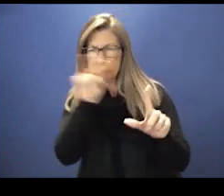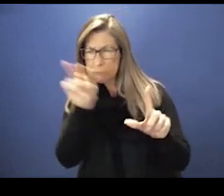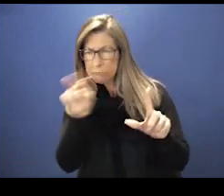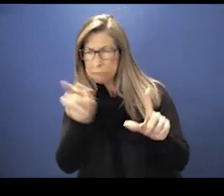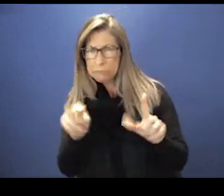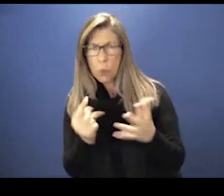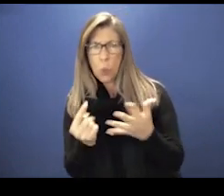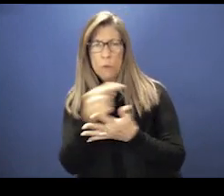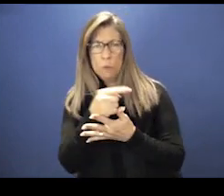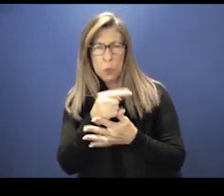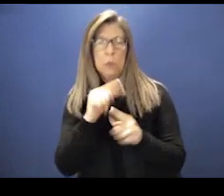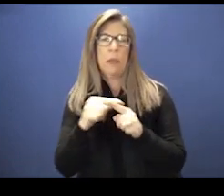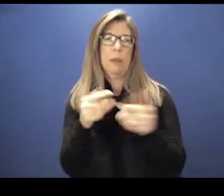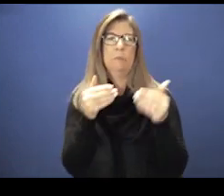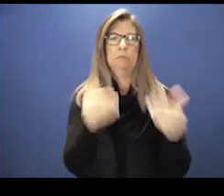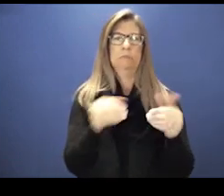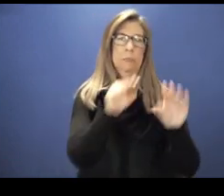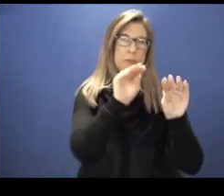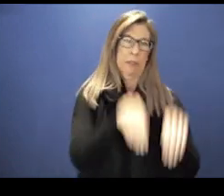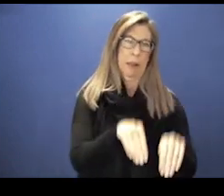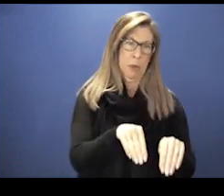page.